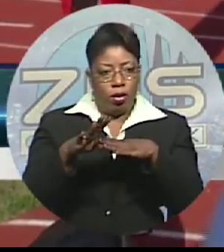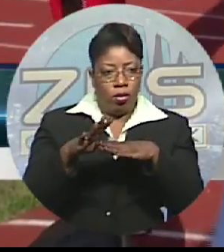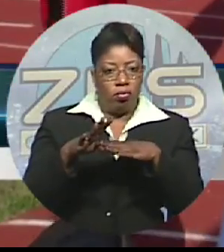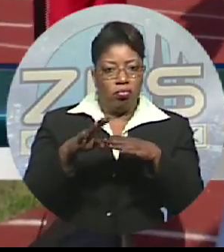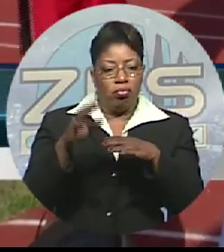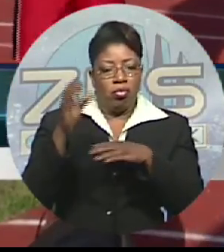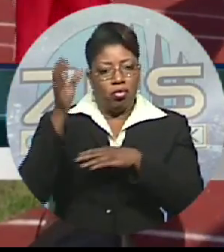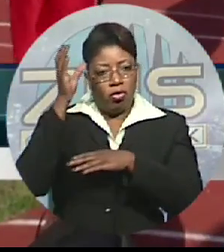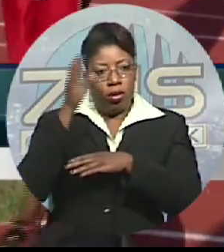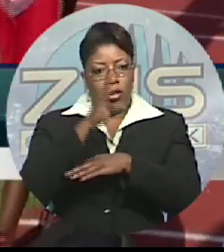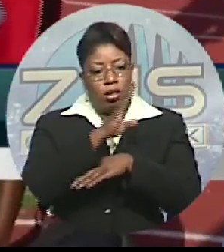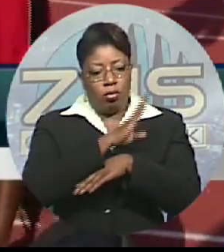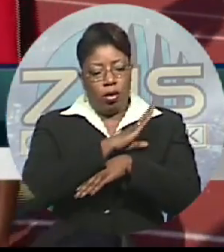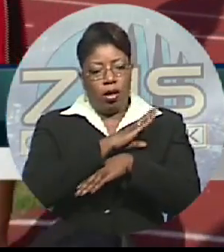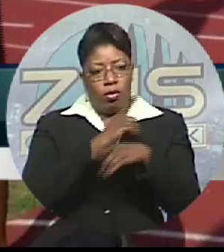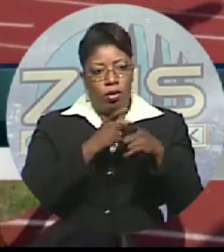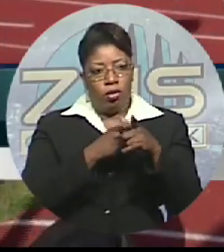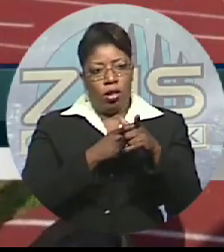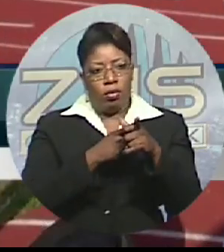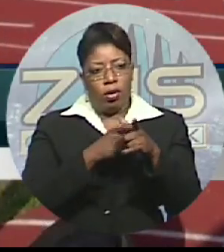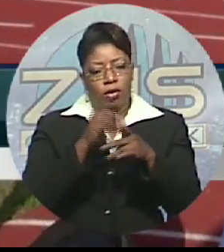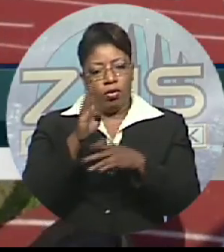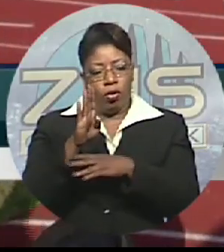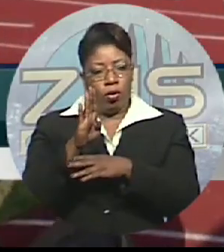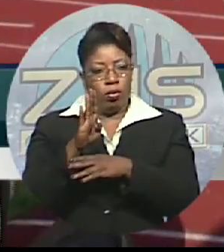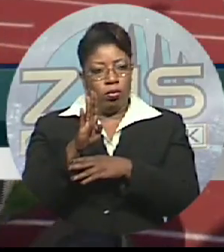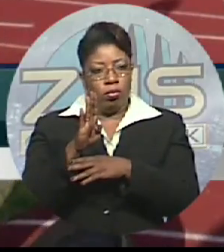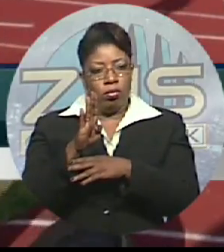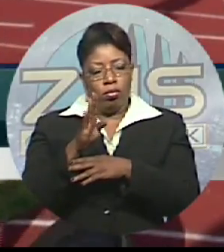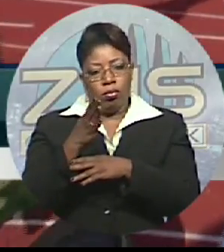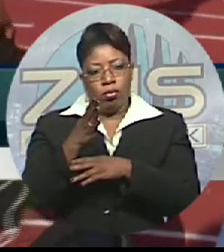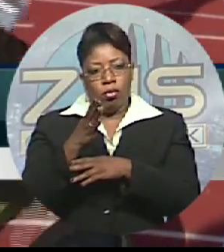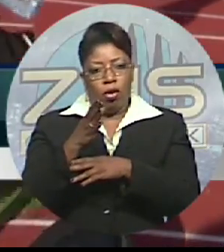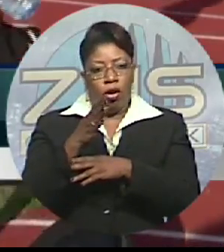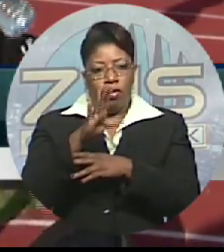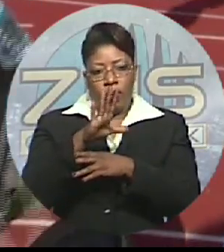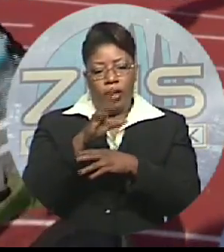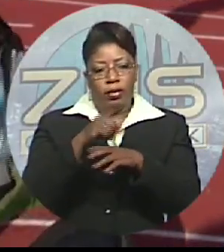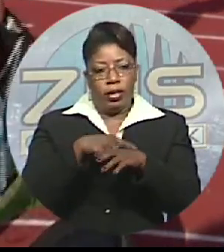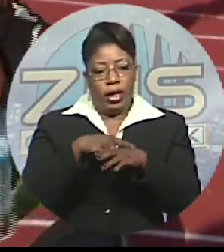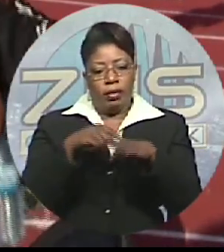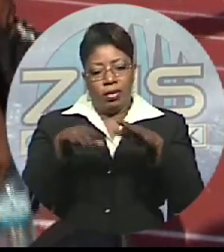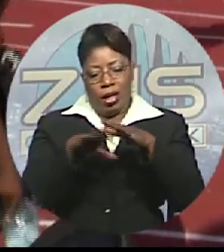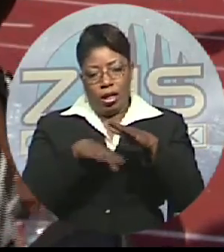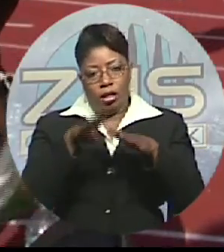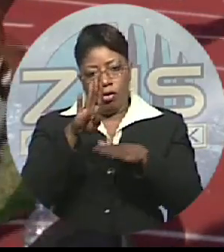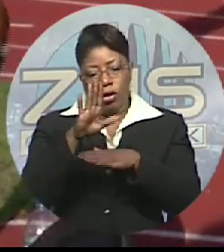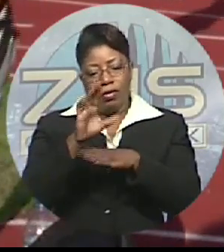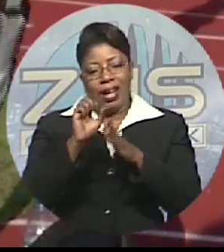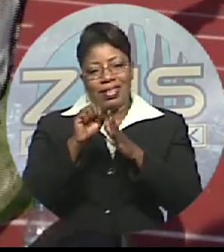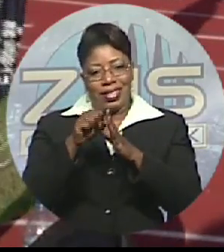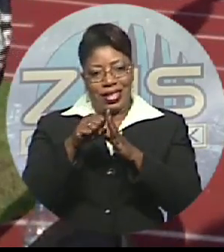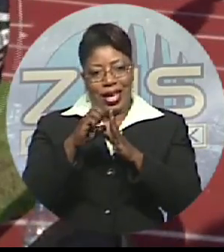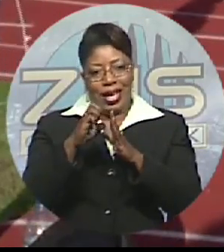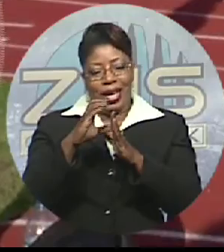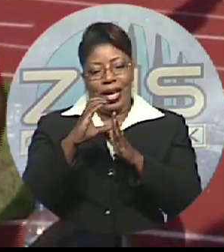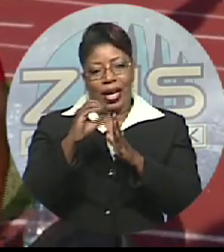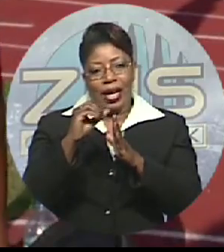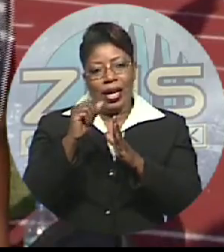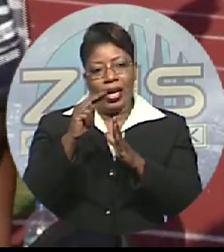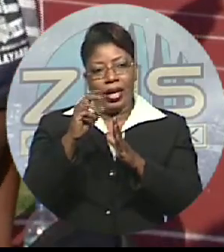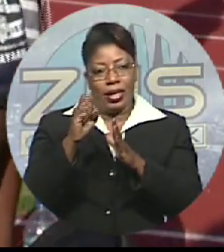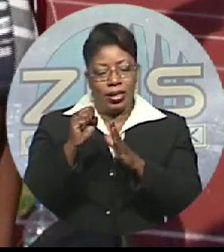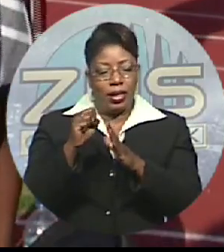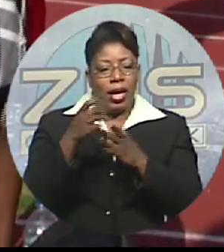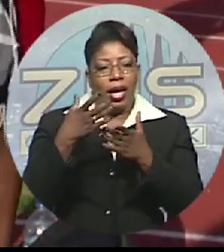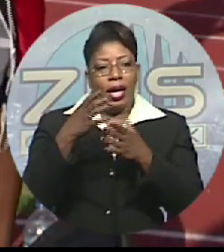Chris Brown having run at least about four or five times under 45 seconds. And of course, Stephen